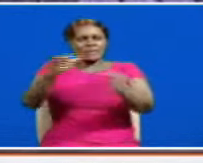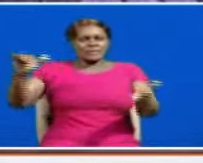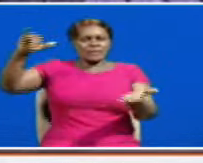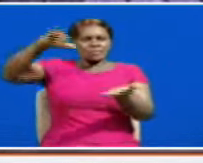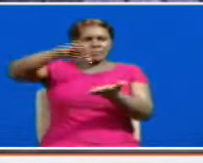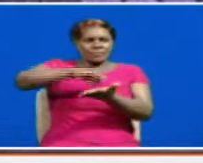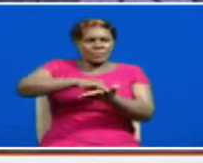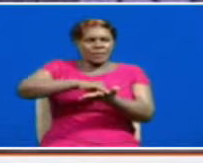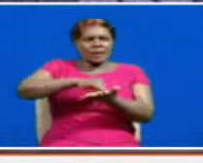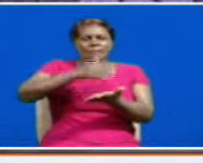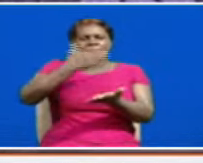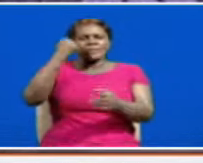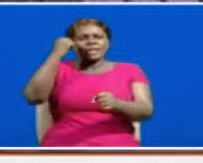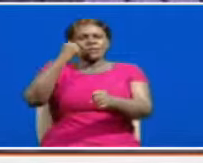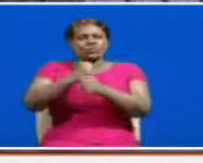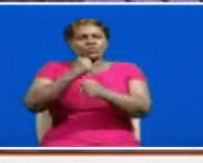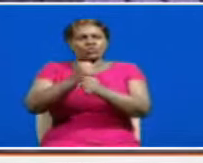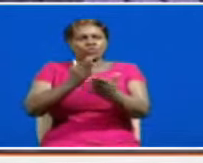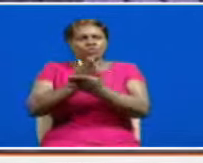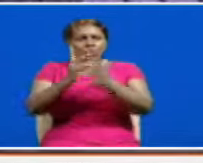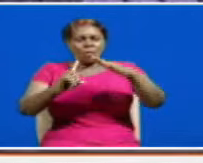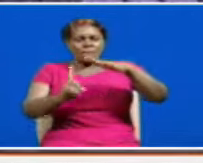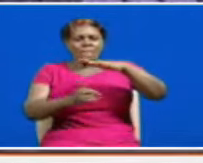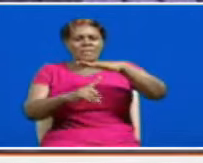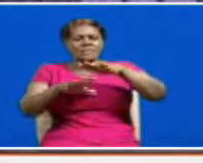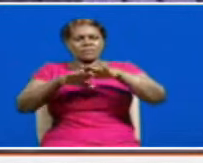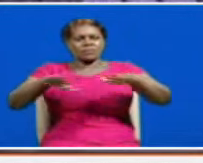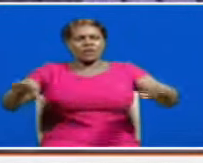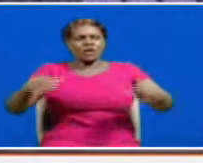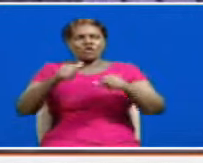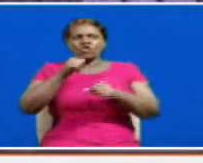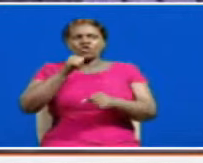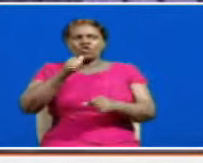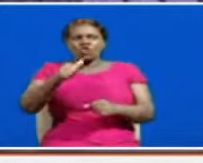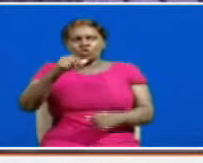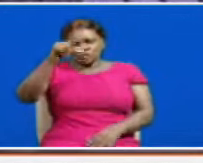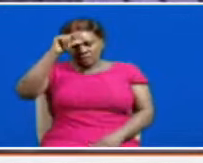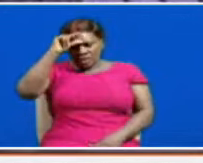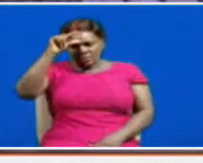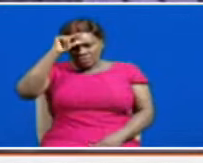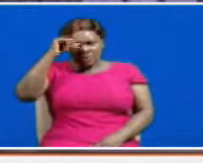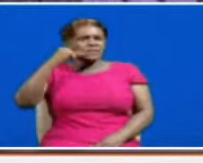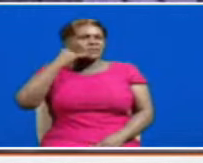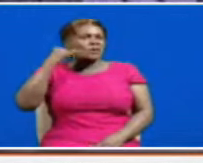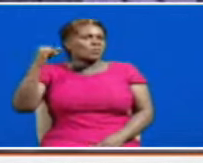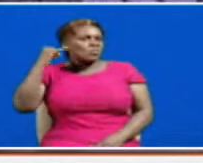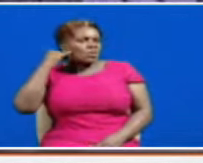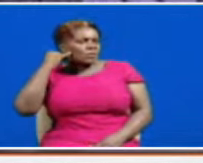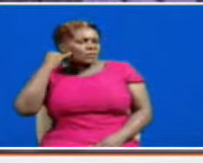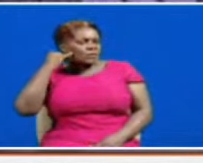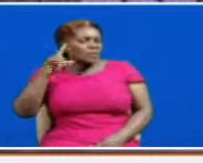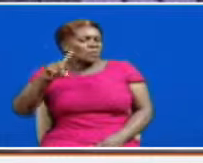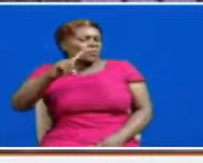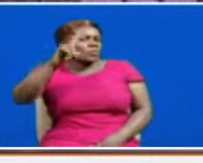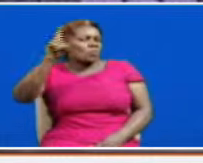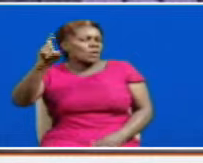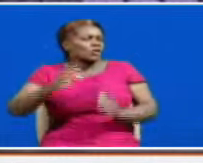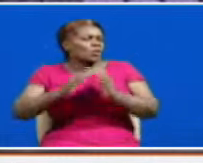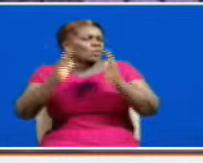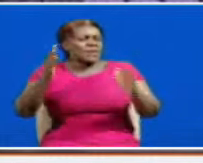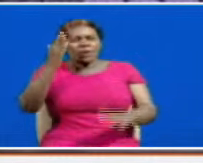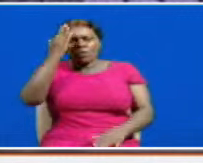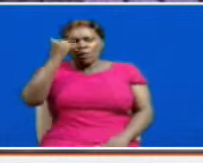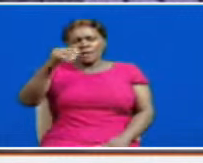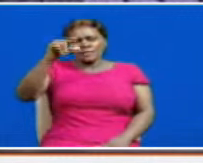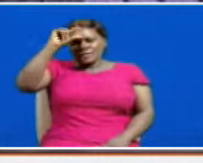landing. They should have done so through the Ministry of Lands but not through the government of Nakuru. So the big question is, why would